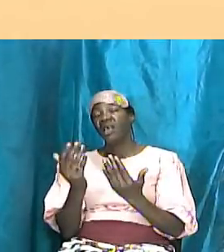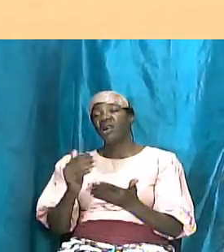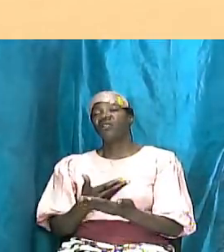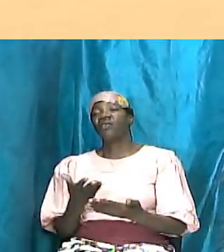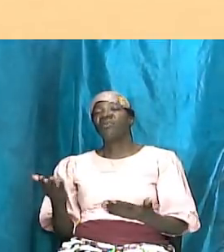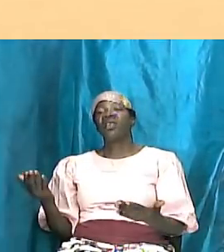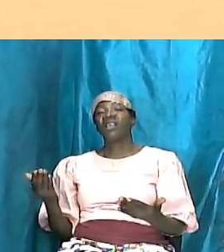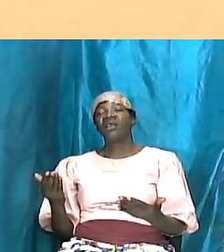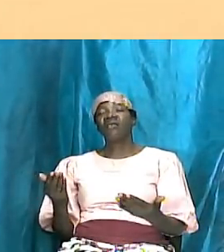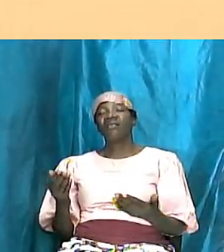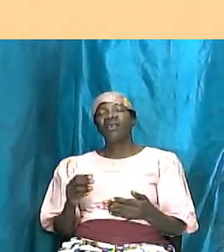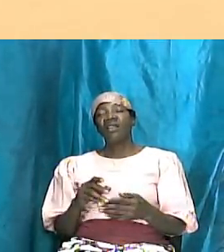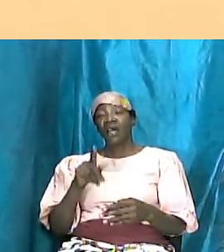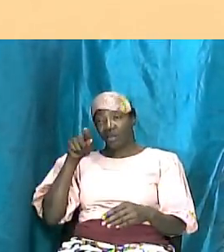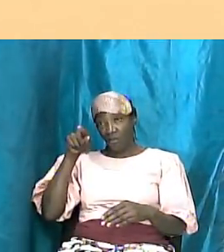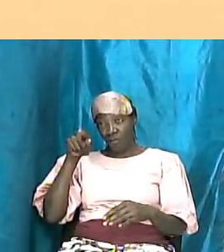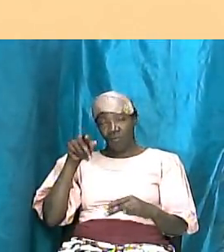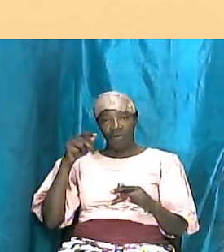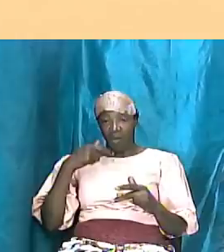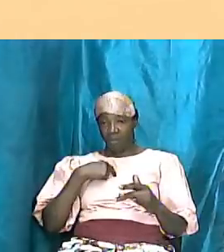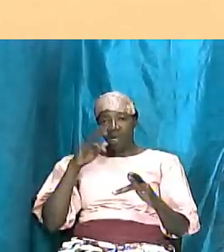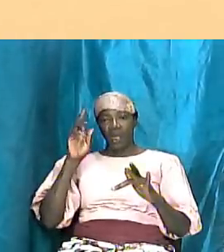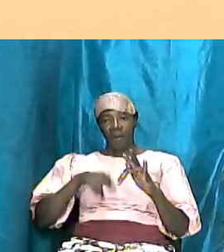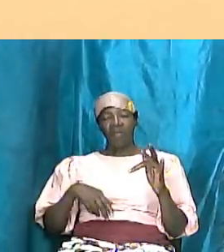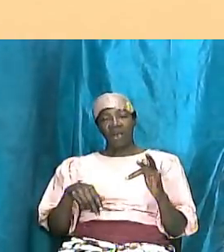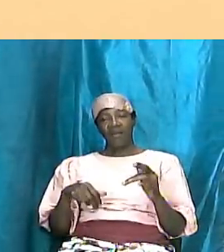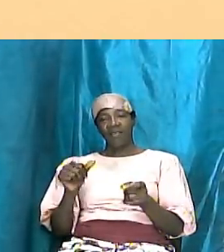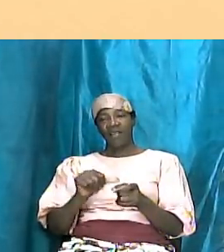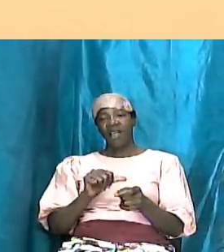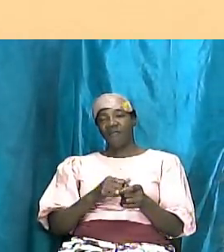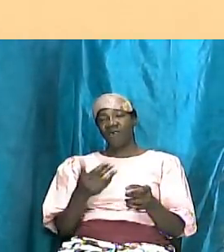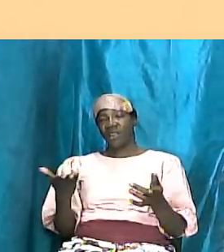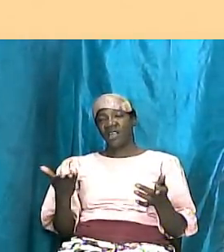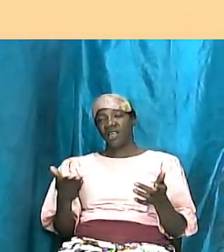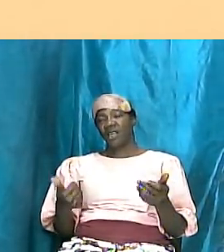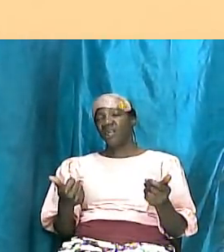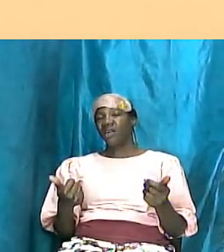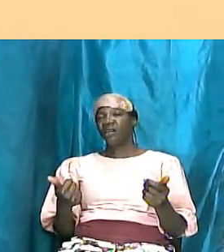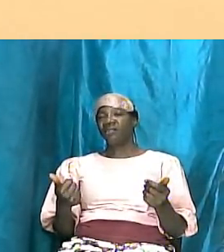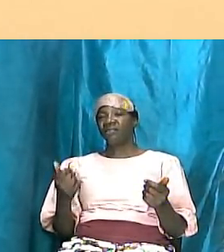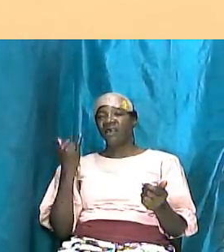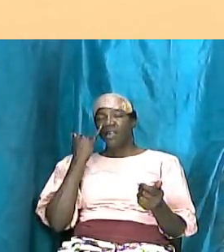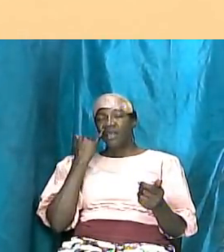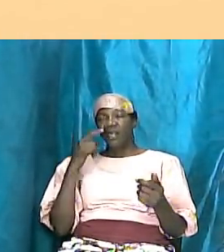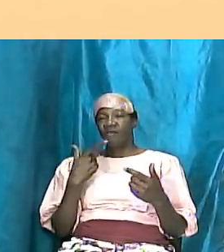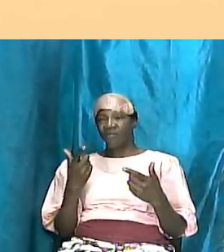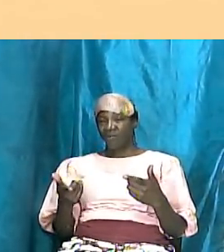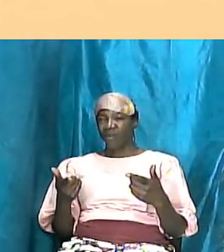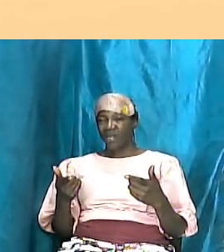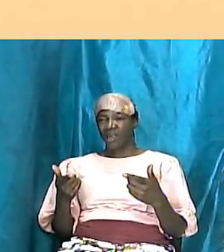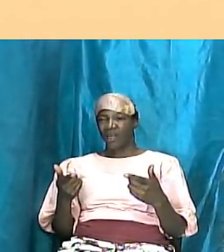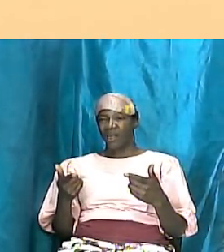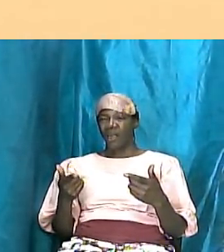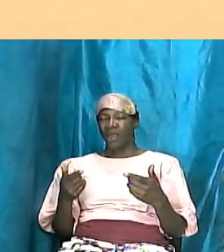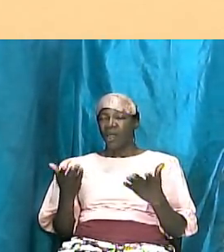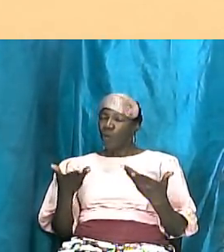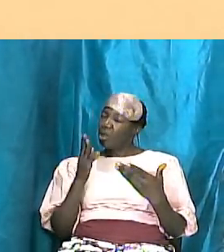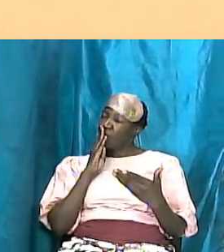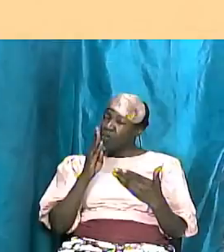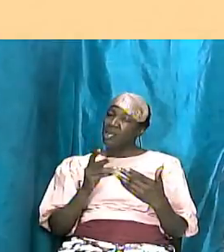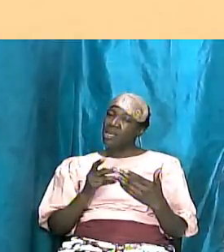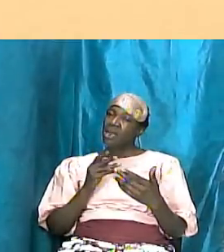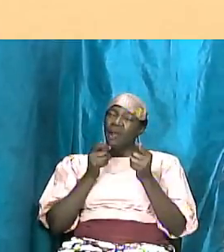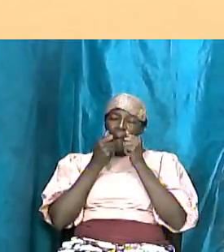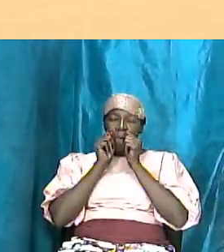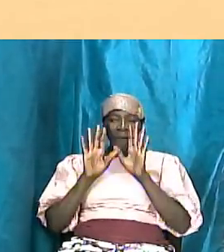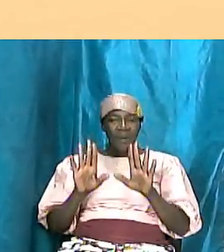that easily we will miss. Like everything else, if we are going to be truly blessed, if